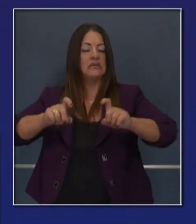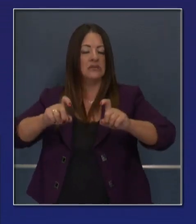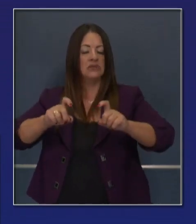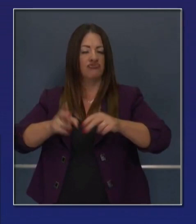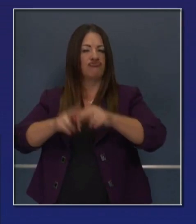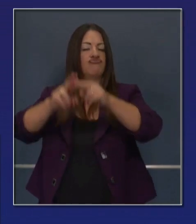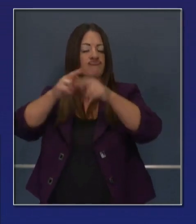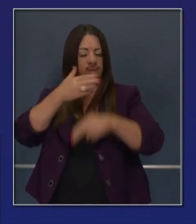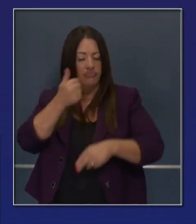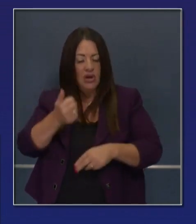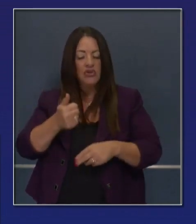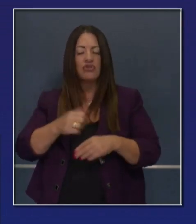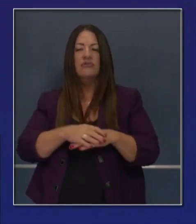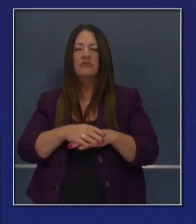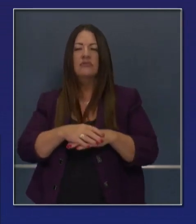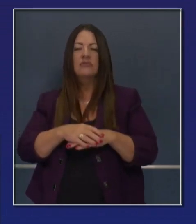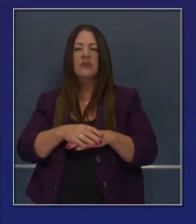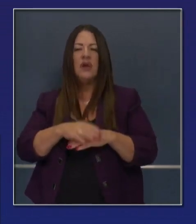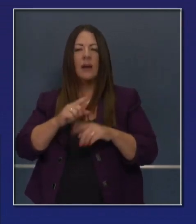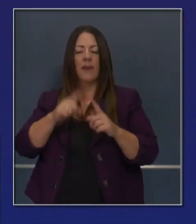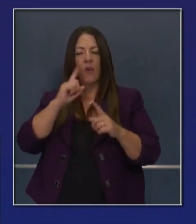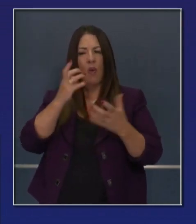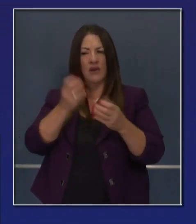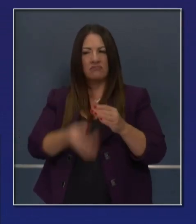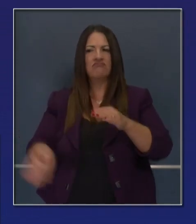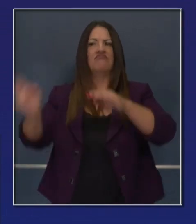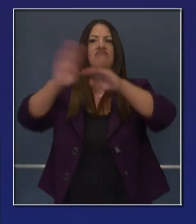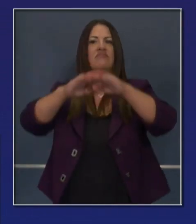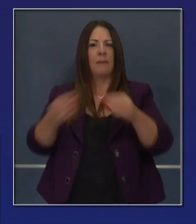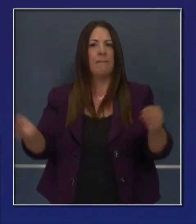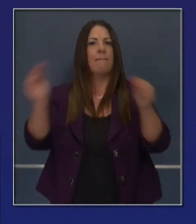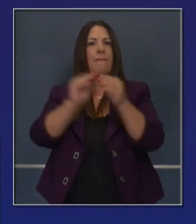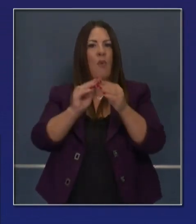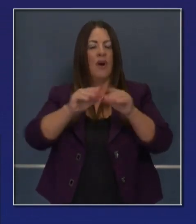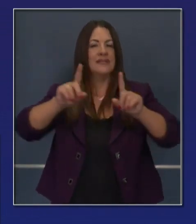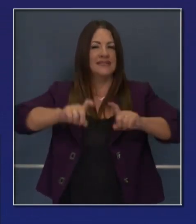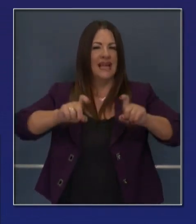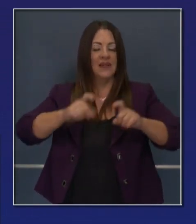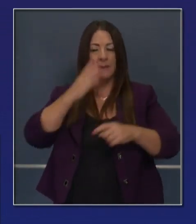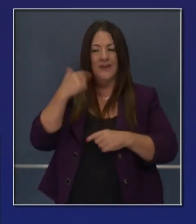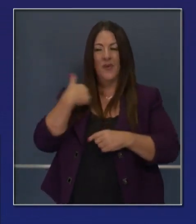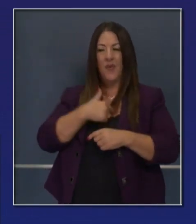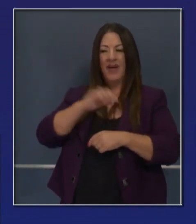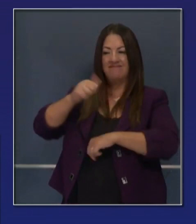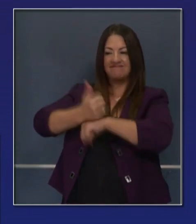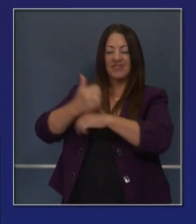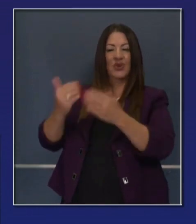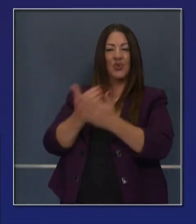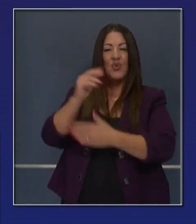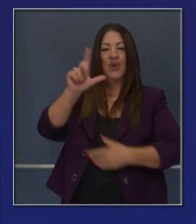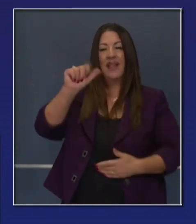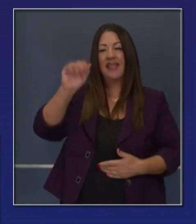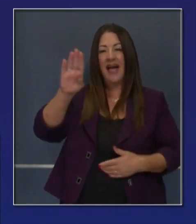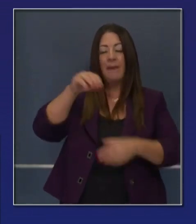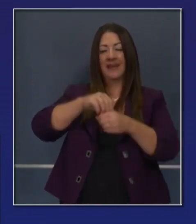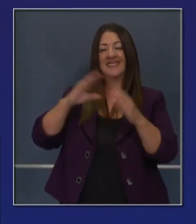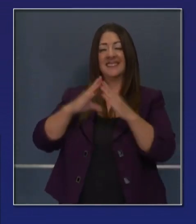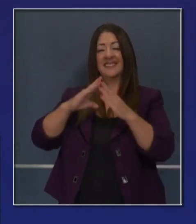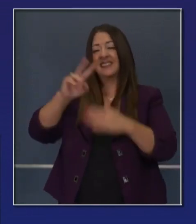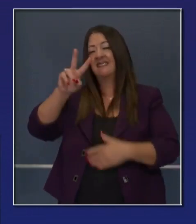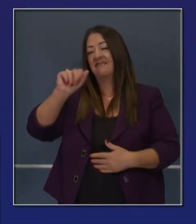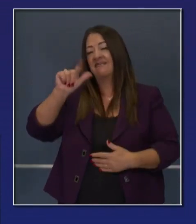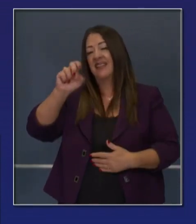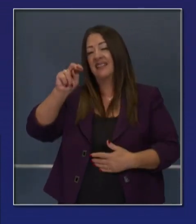week efforts to substantially increase the total number of tests with our new lab facility down in Valencia, which we'll highlight